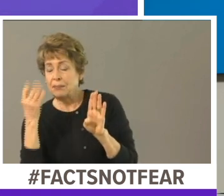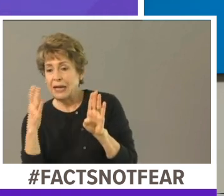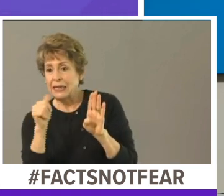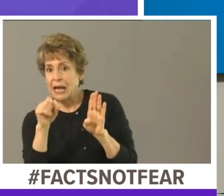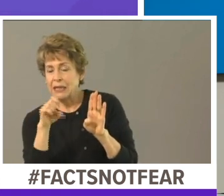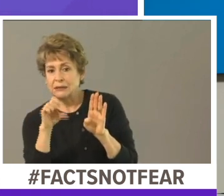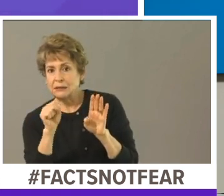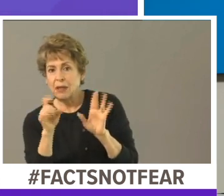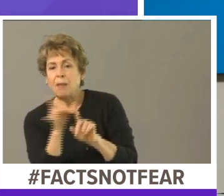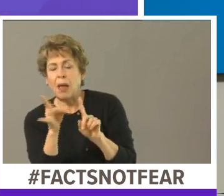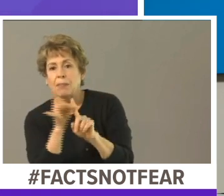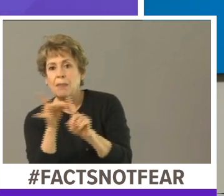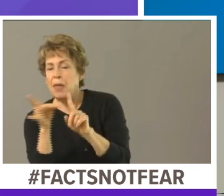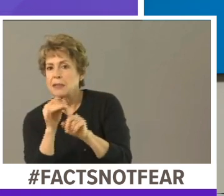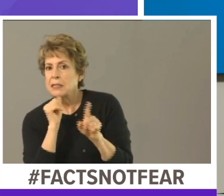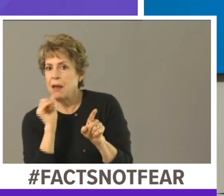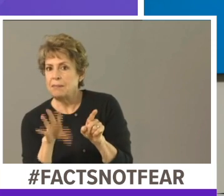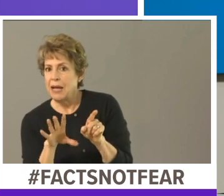next.